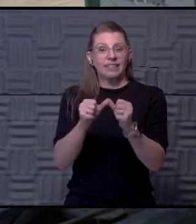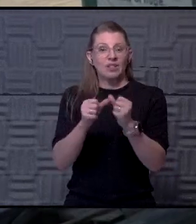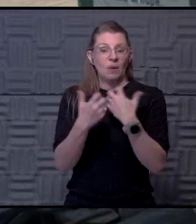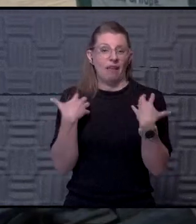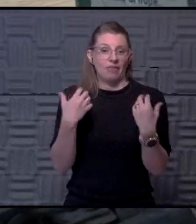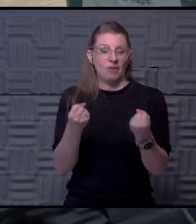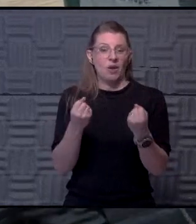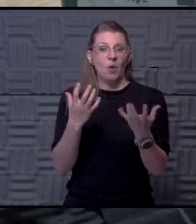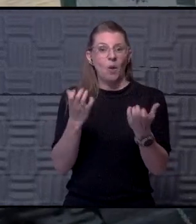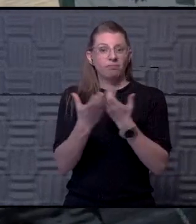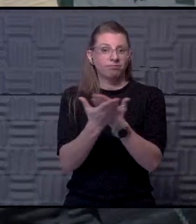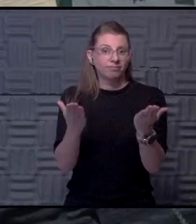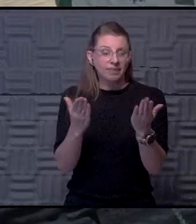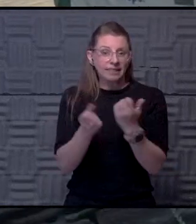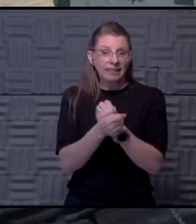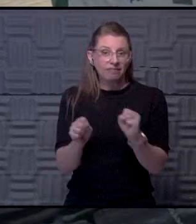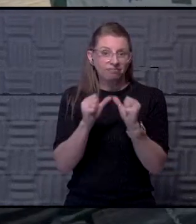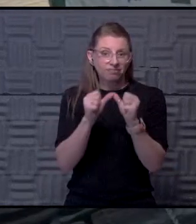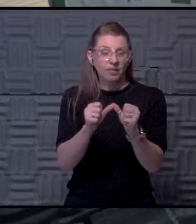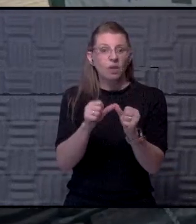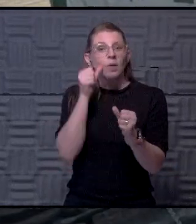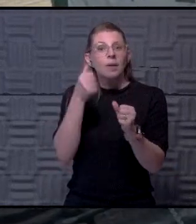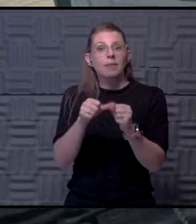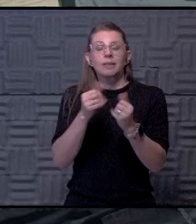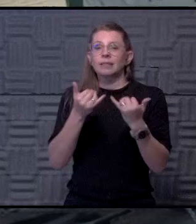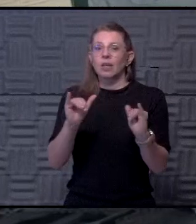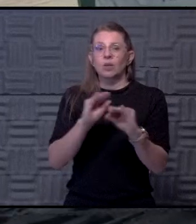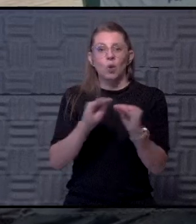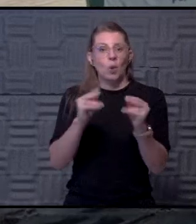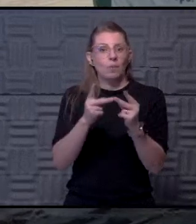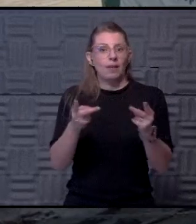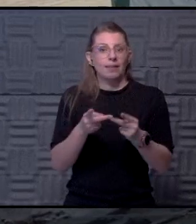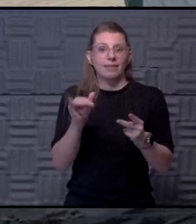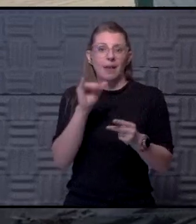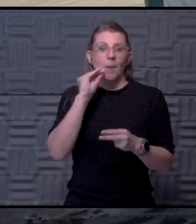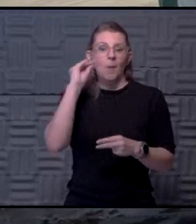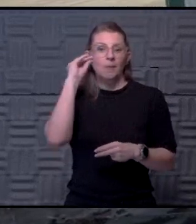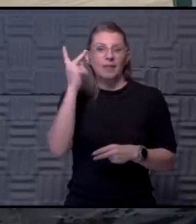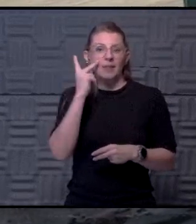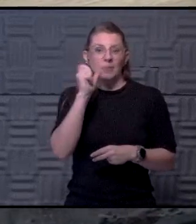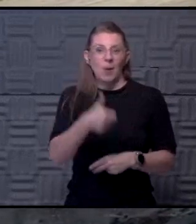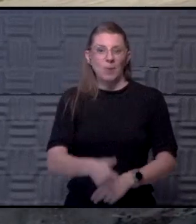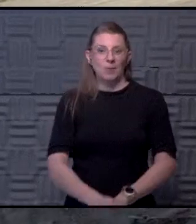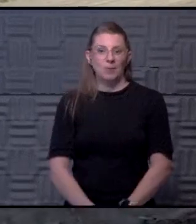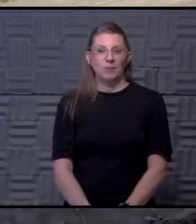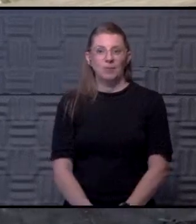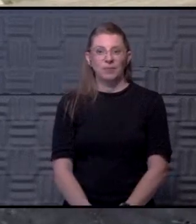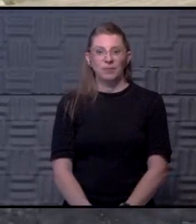want you to stay safe. And so remember, there's still no place like home. We'll see you tomorrow.